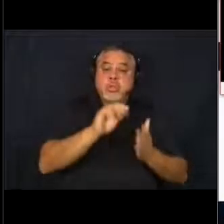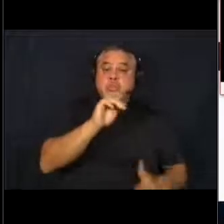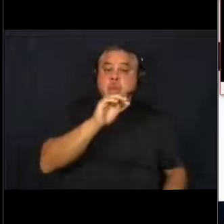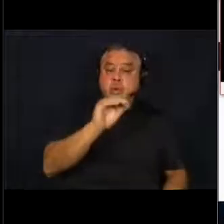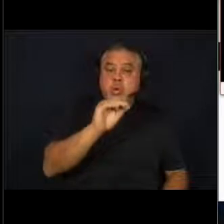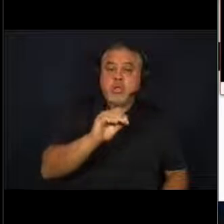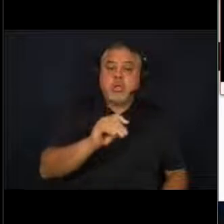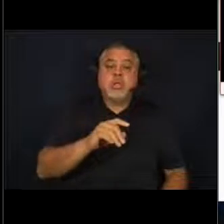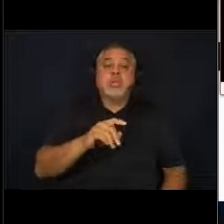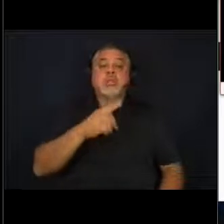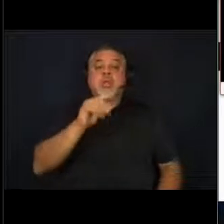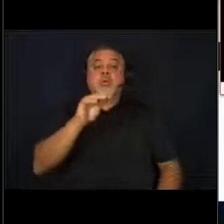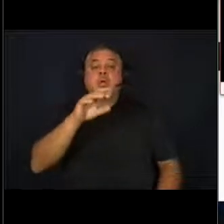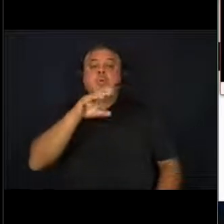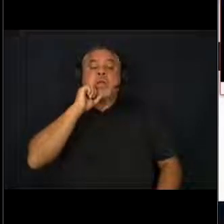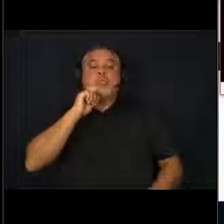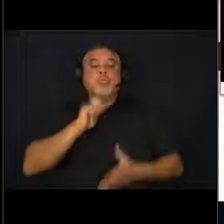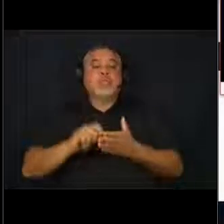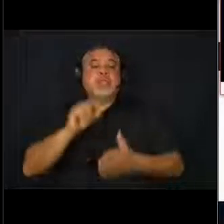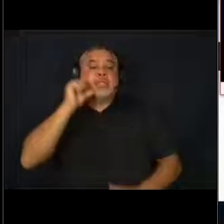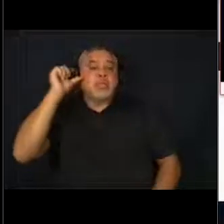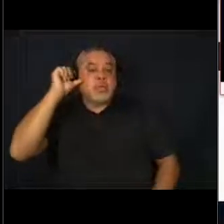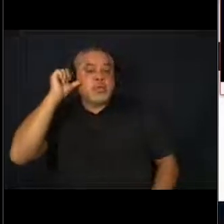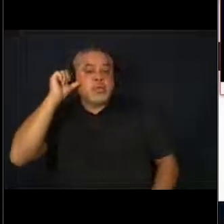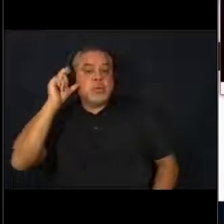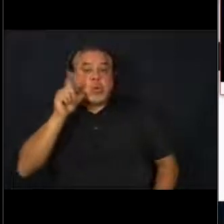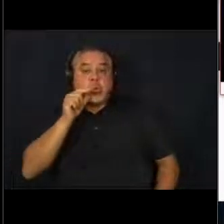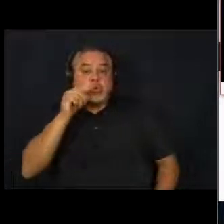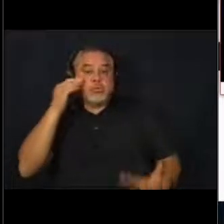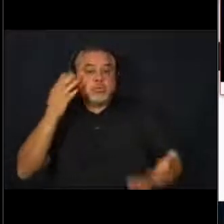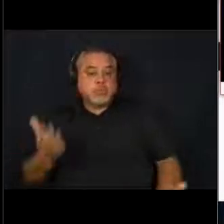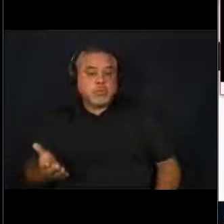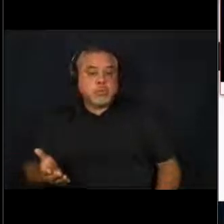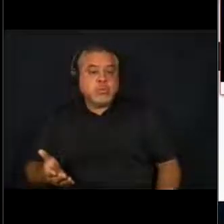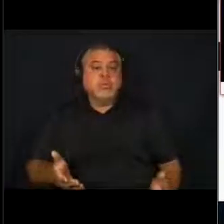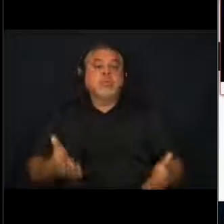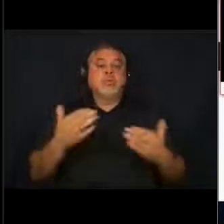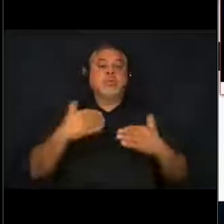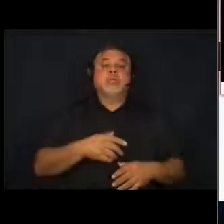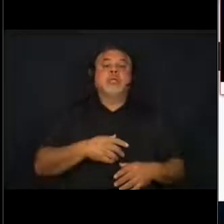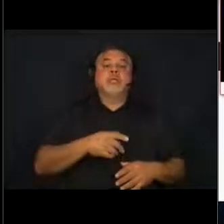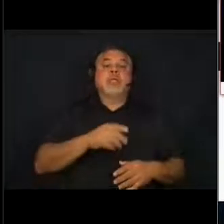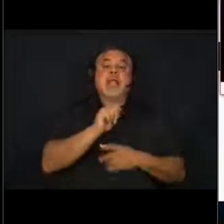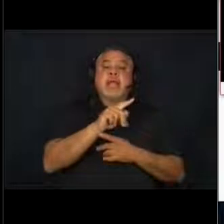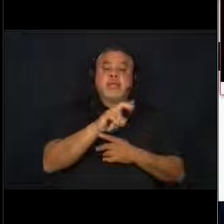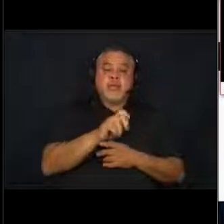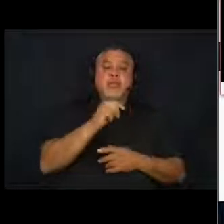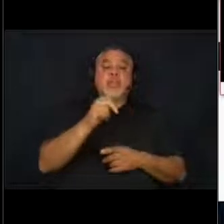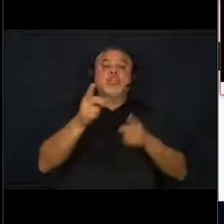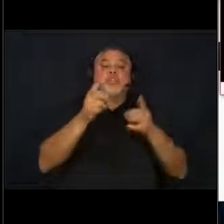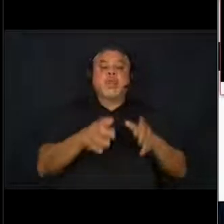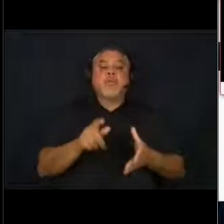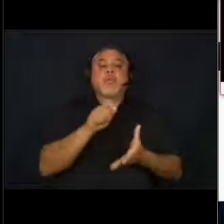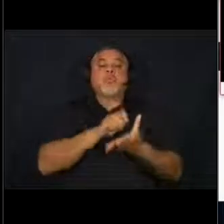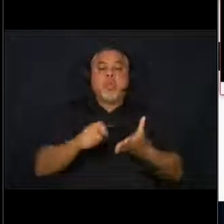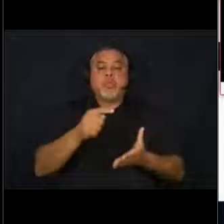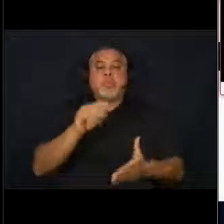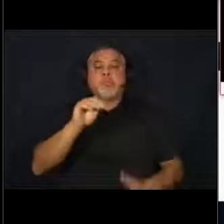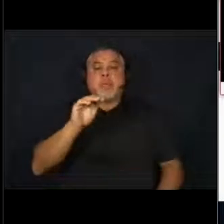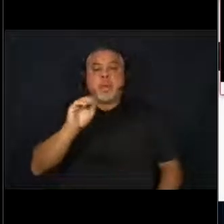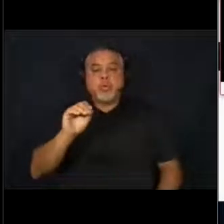was written yesterday. We don't. But when we write it in active voice, the director wrote the